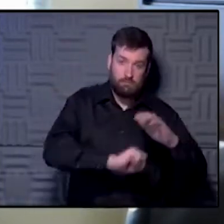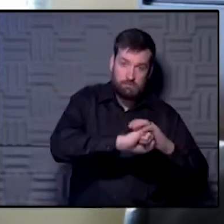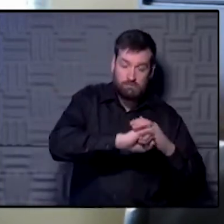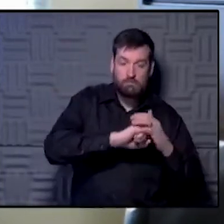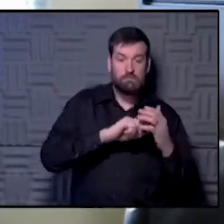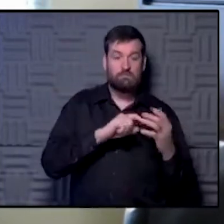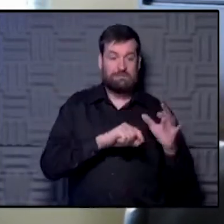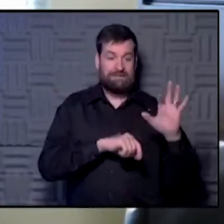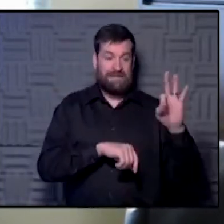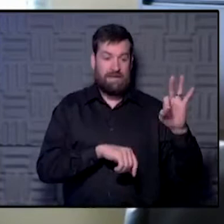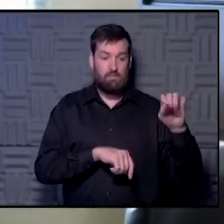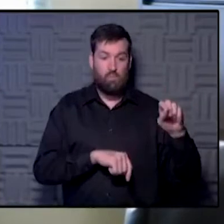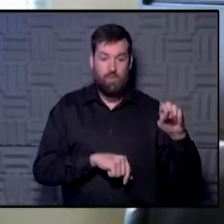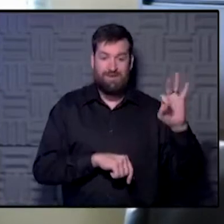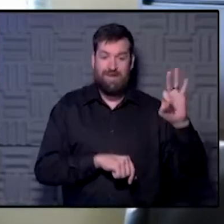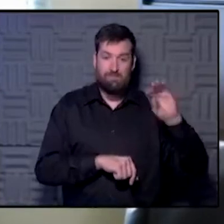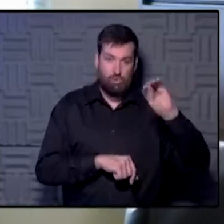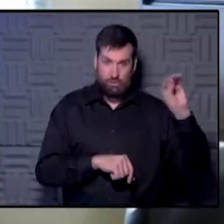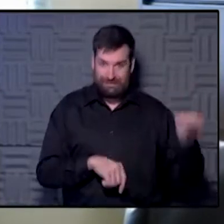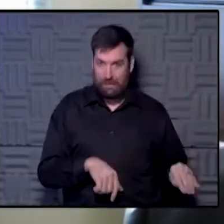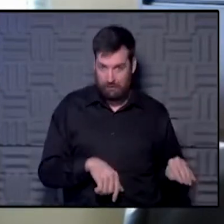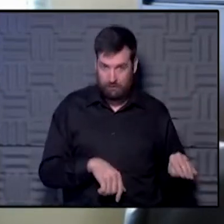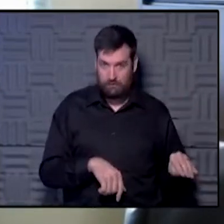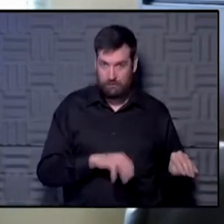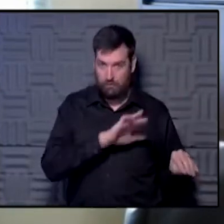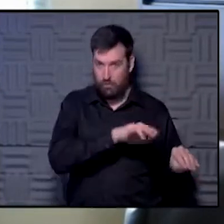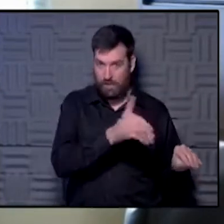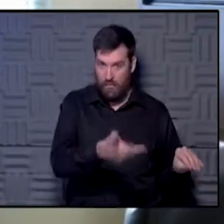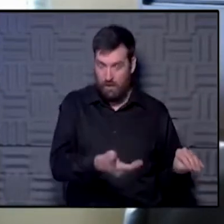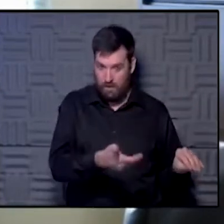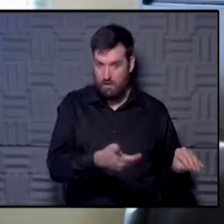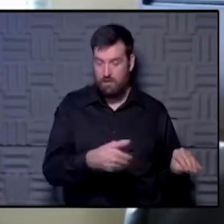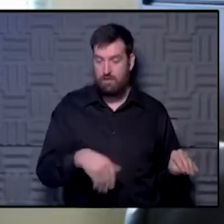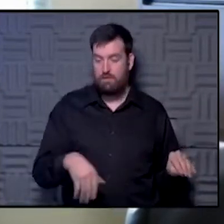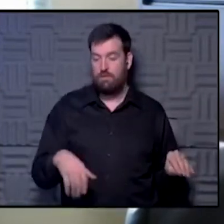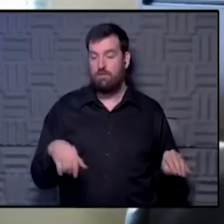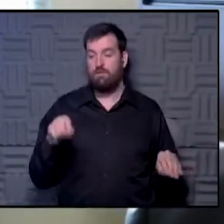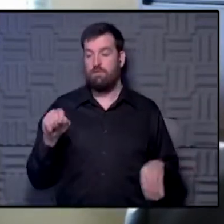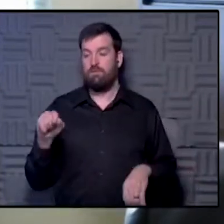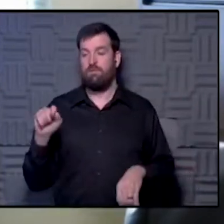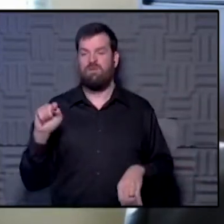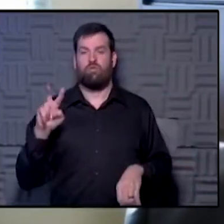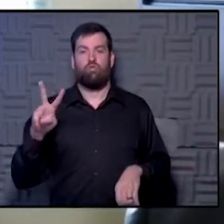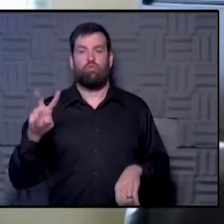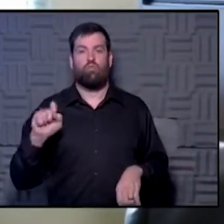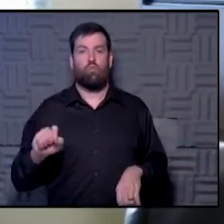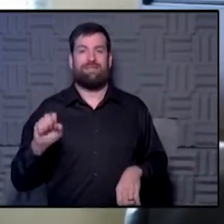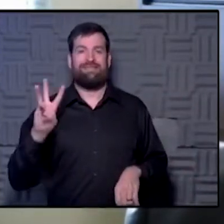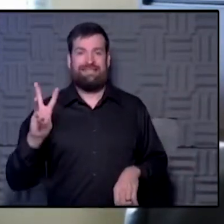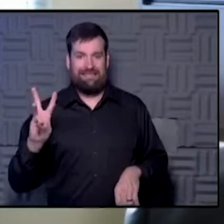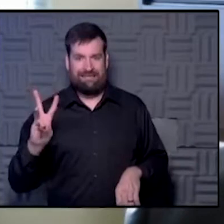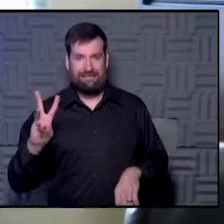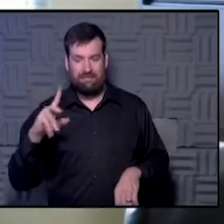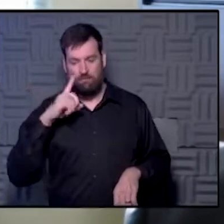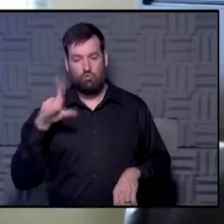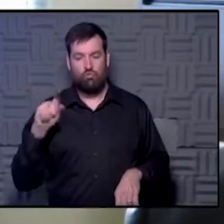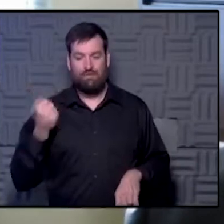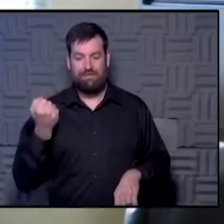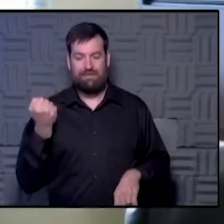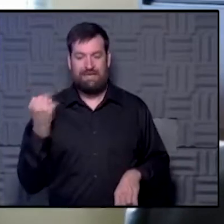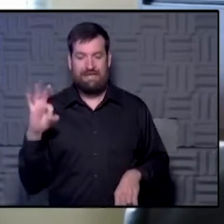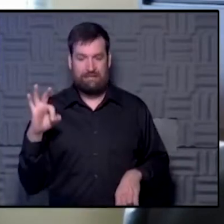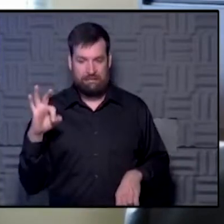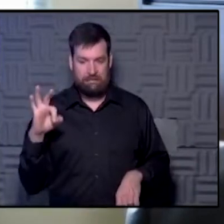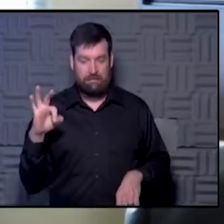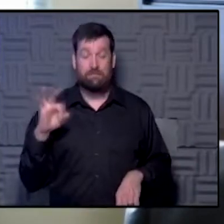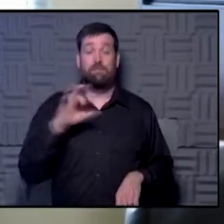from 9.9% of patients passing away in our facilities to around 2.6 in 2019. And then on